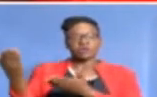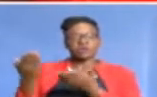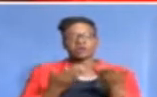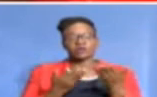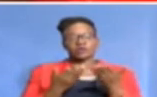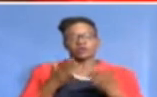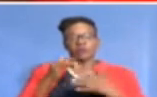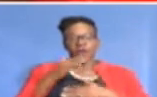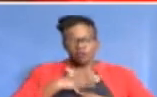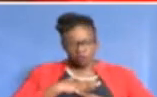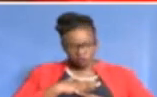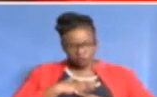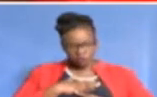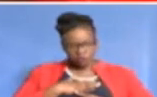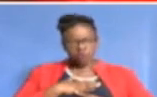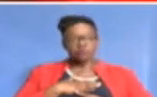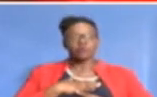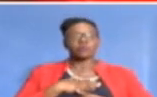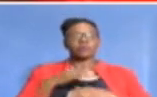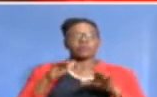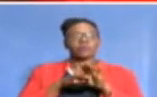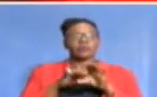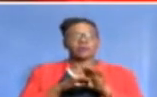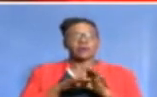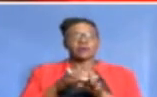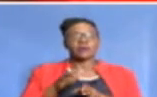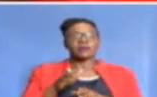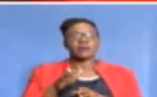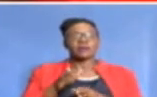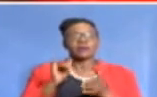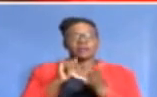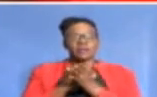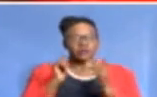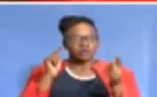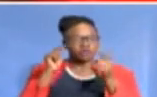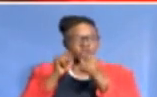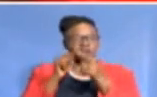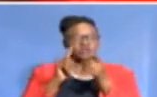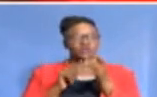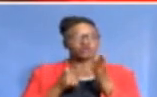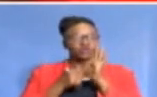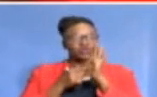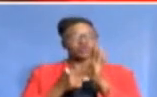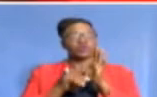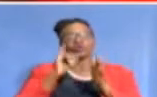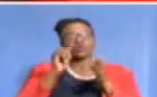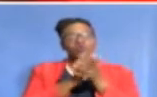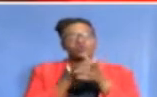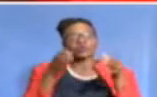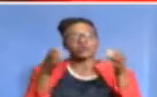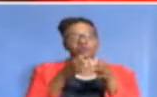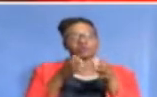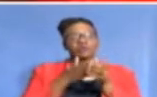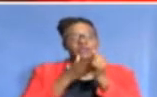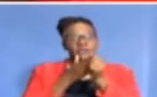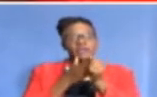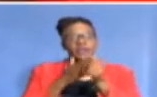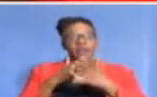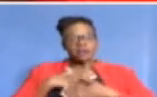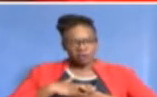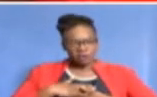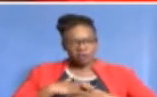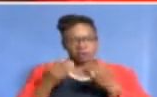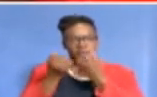an independent member, that had intended to portray the Jubilee Party leader, His Excellency the President,